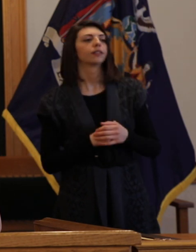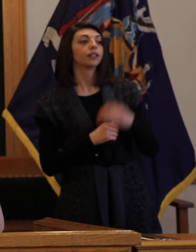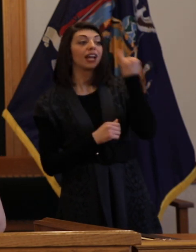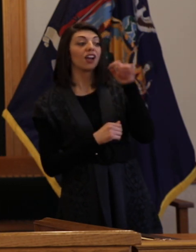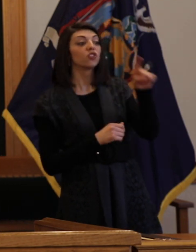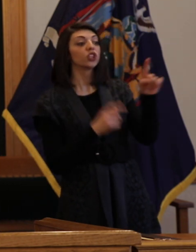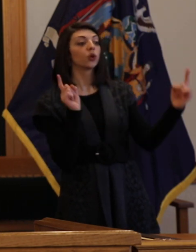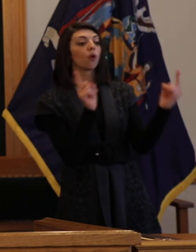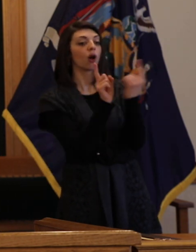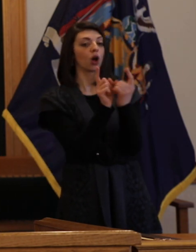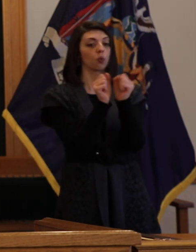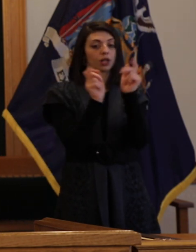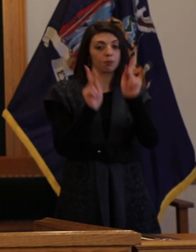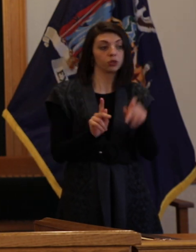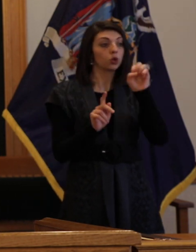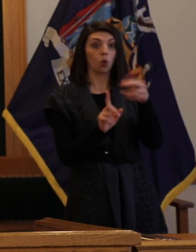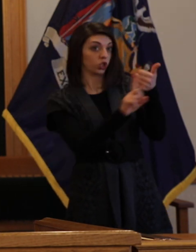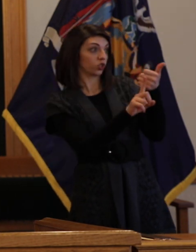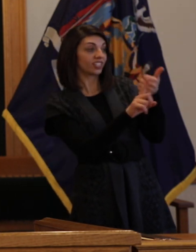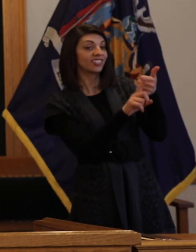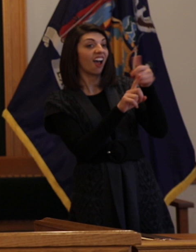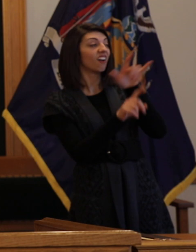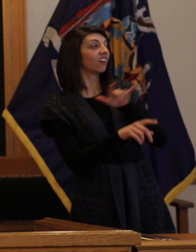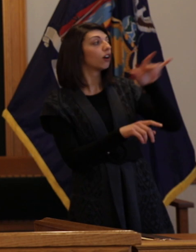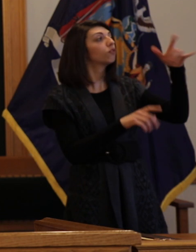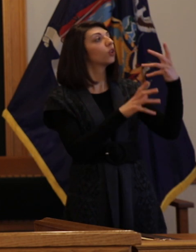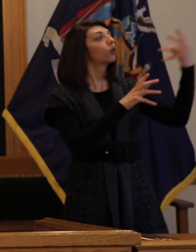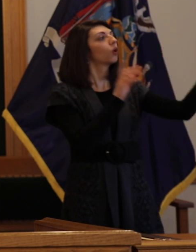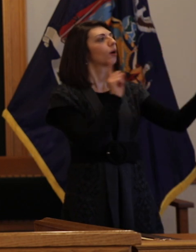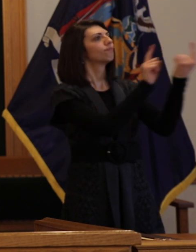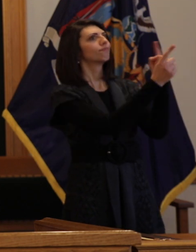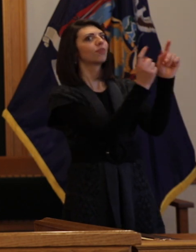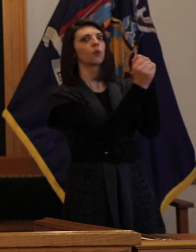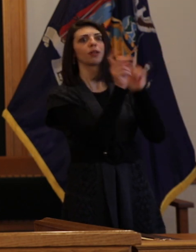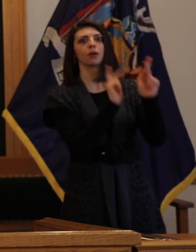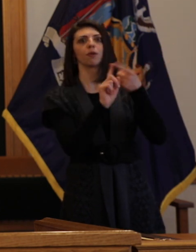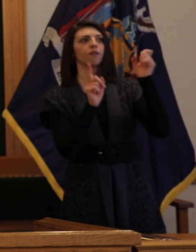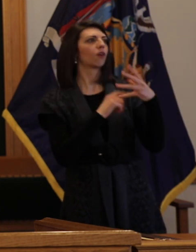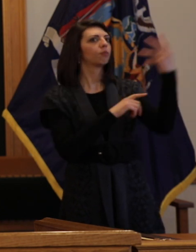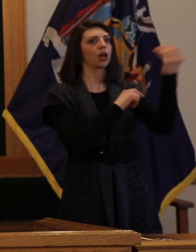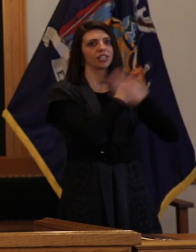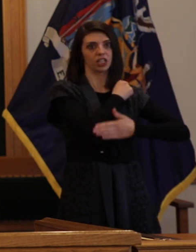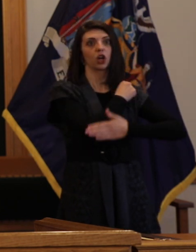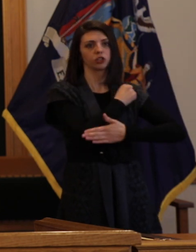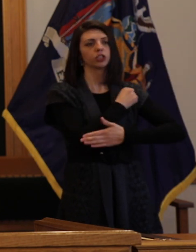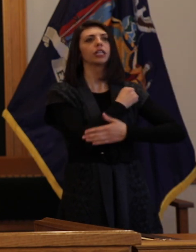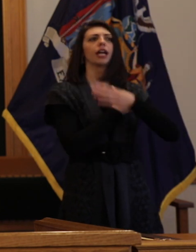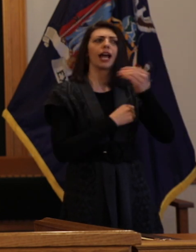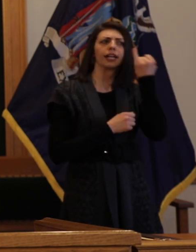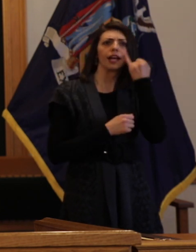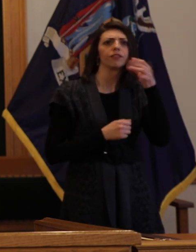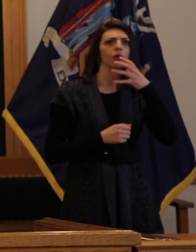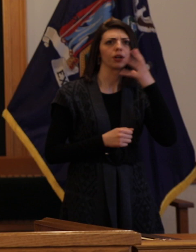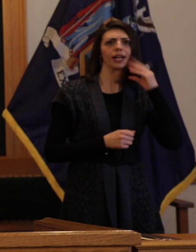had COVID-19 and you have a fever or a cough, then you should call your doctor. If you do not have a doctor